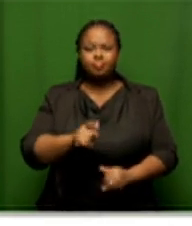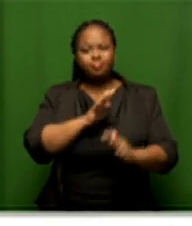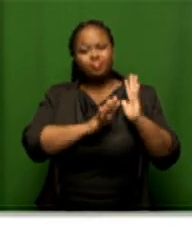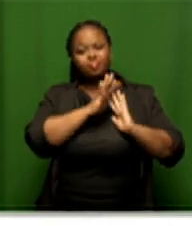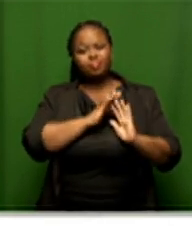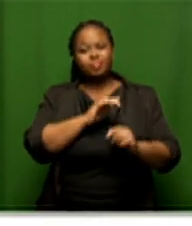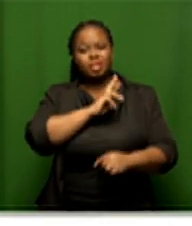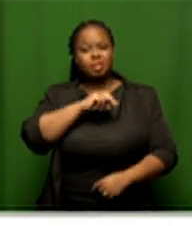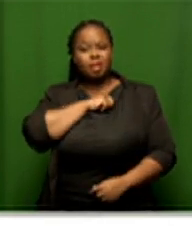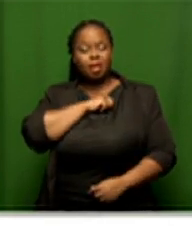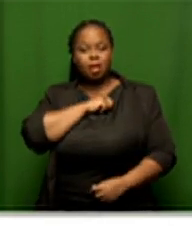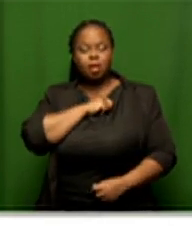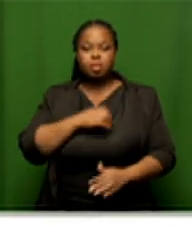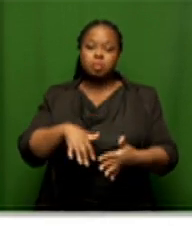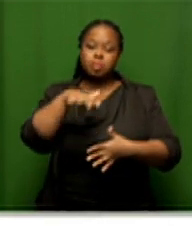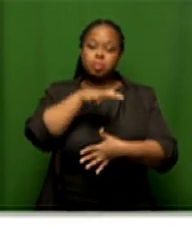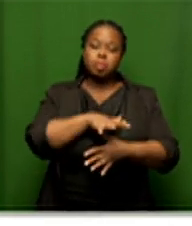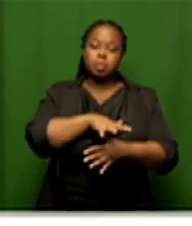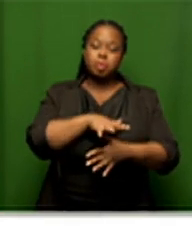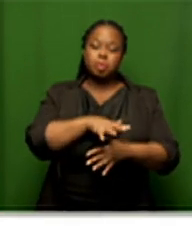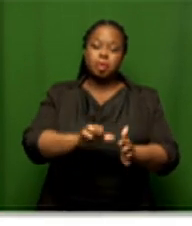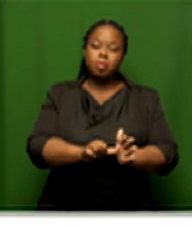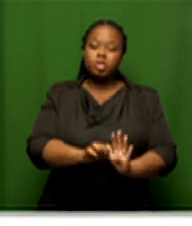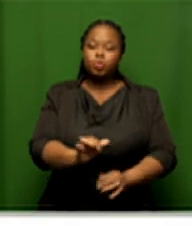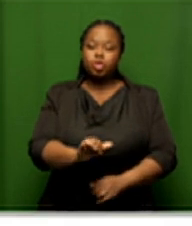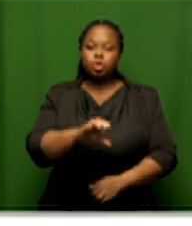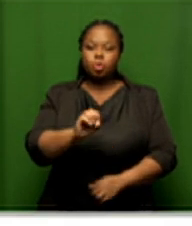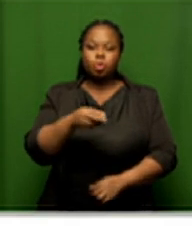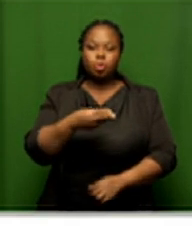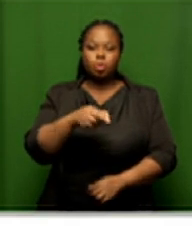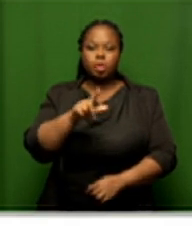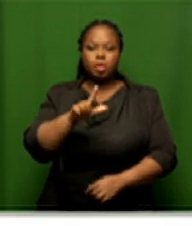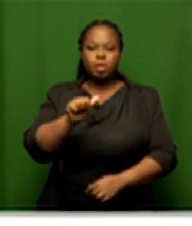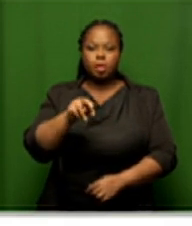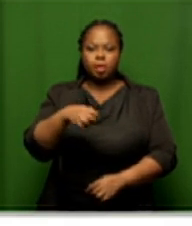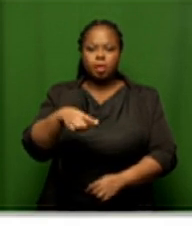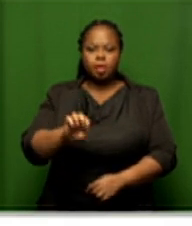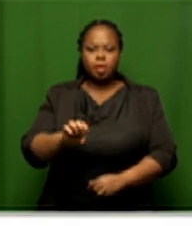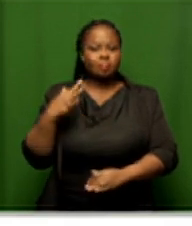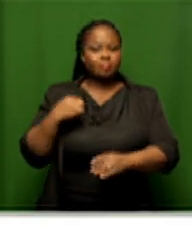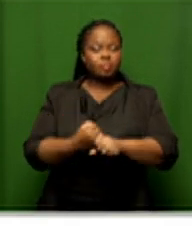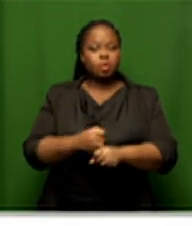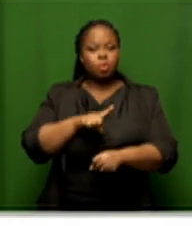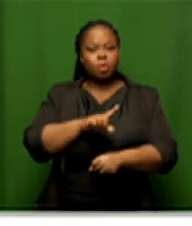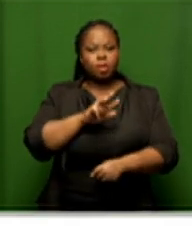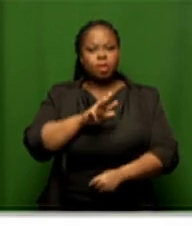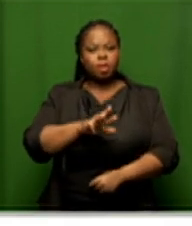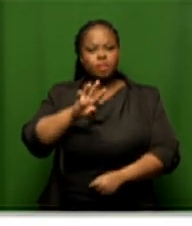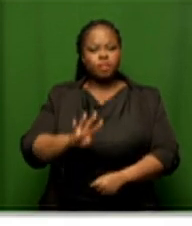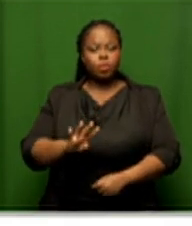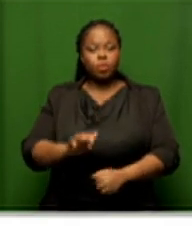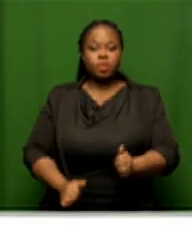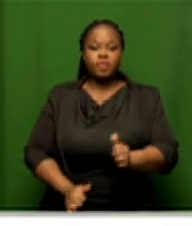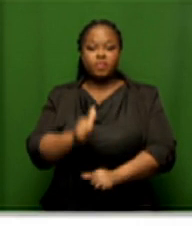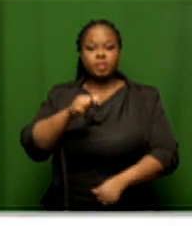in KwaZulu-Natal of great importance is in Ohlange, where in 1994 the former president and the